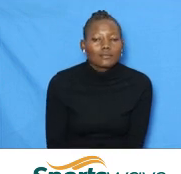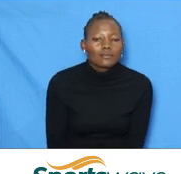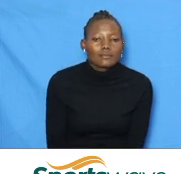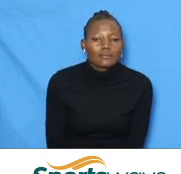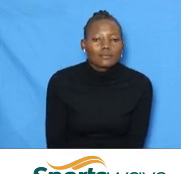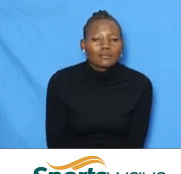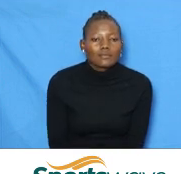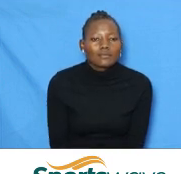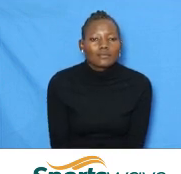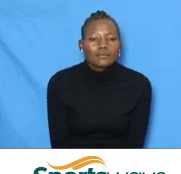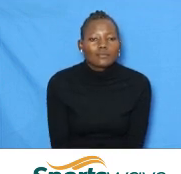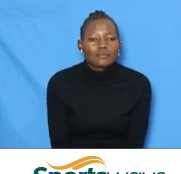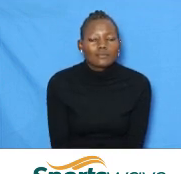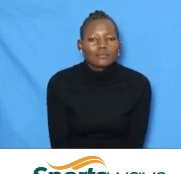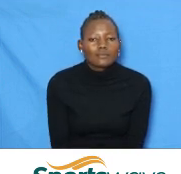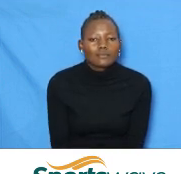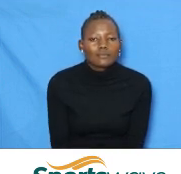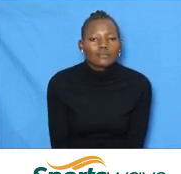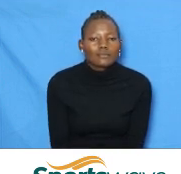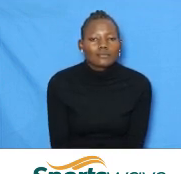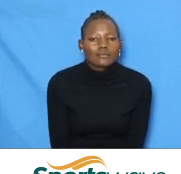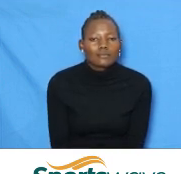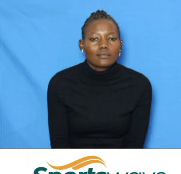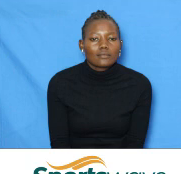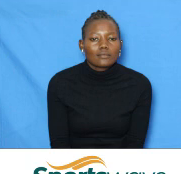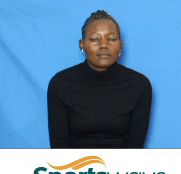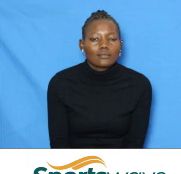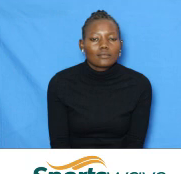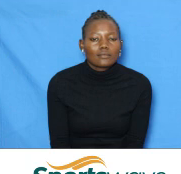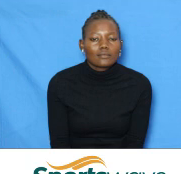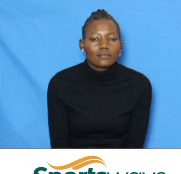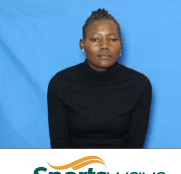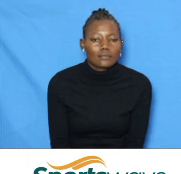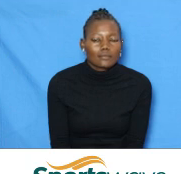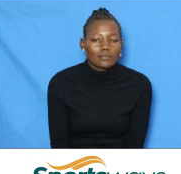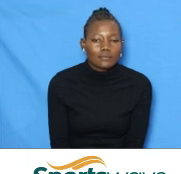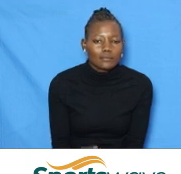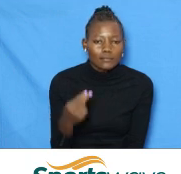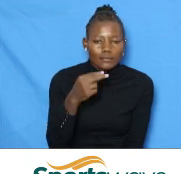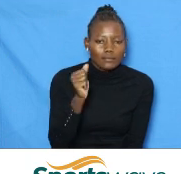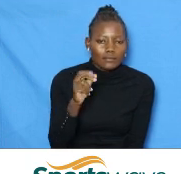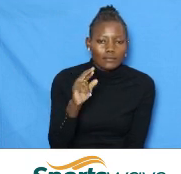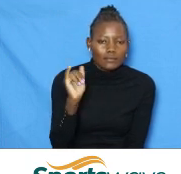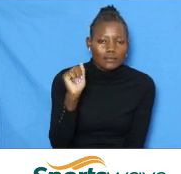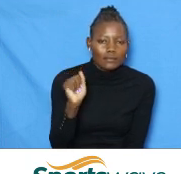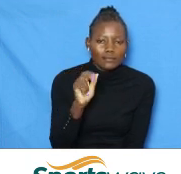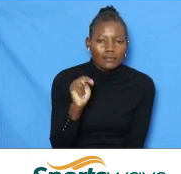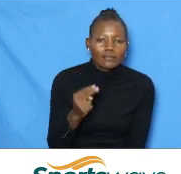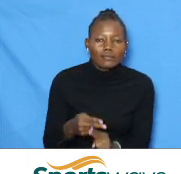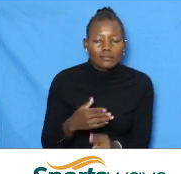I can see Harrison Kaudia. Yeah, my name is Harrison Kaudia.